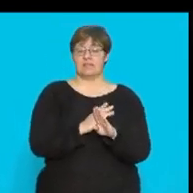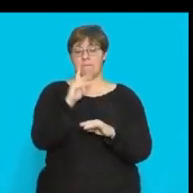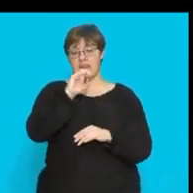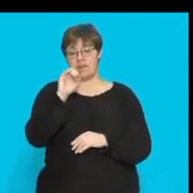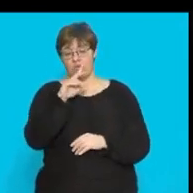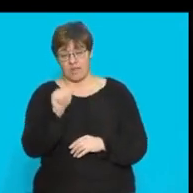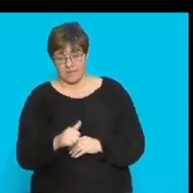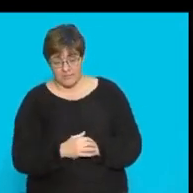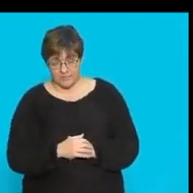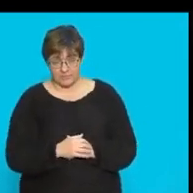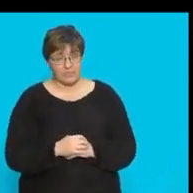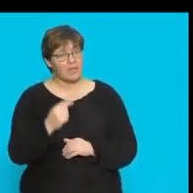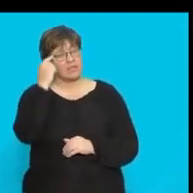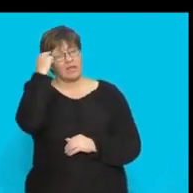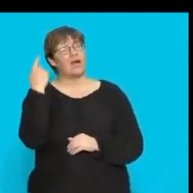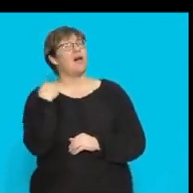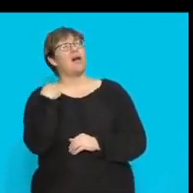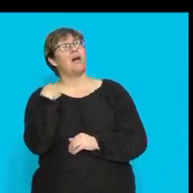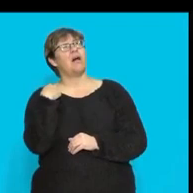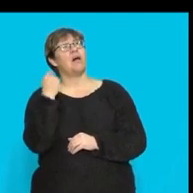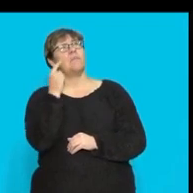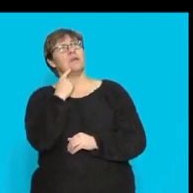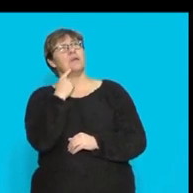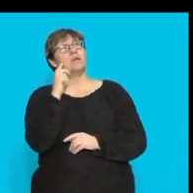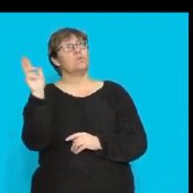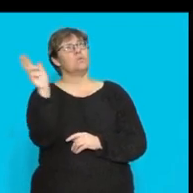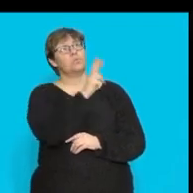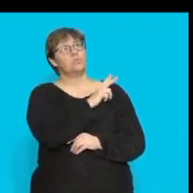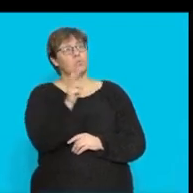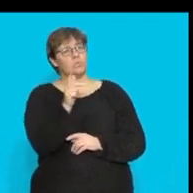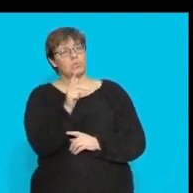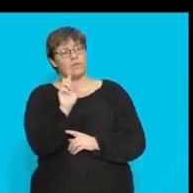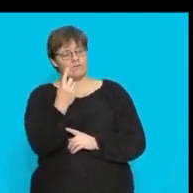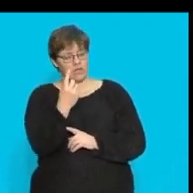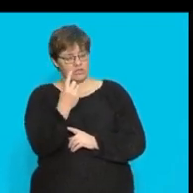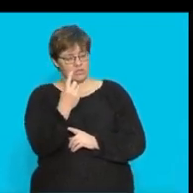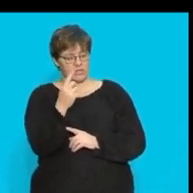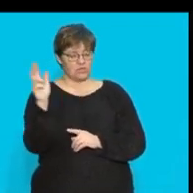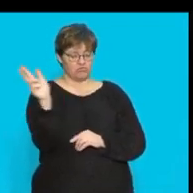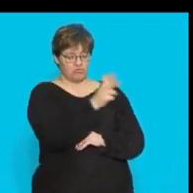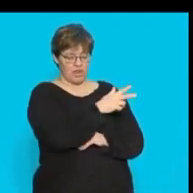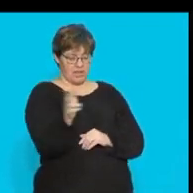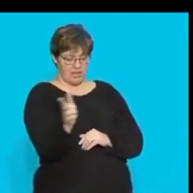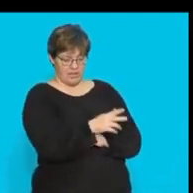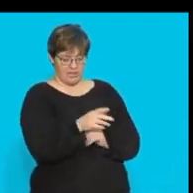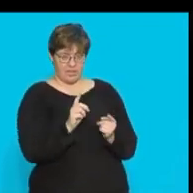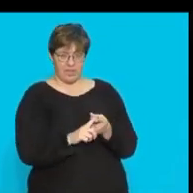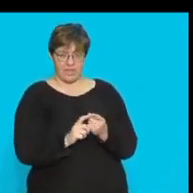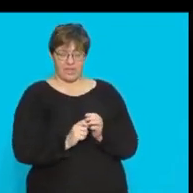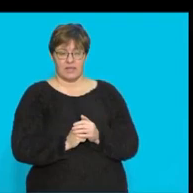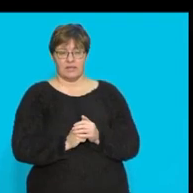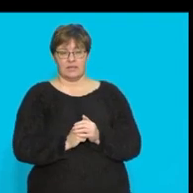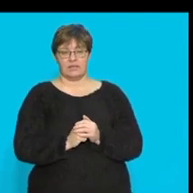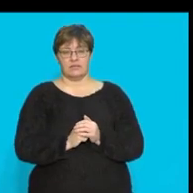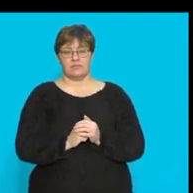if we think back, we close our eyes and we think of the slide. The first slide was spraying.